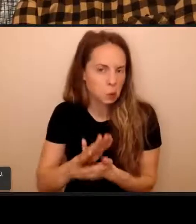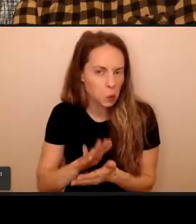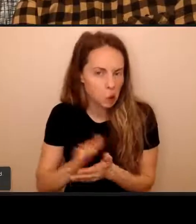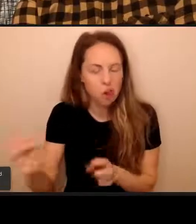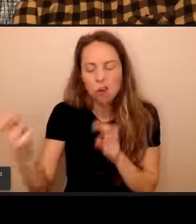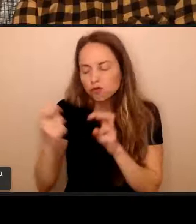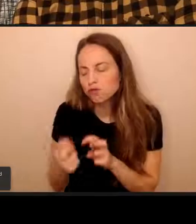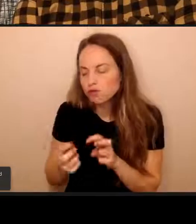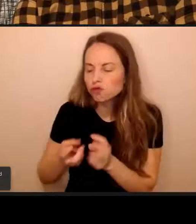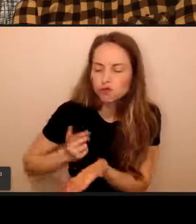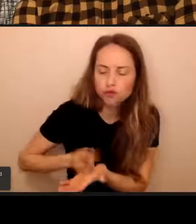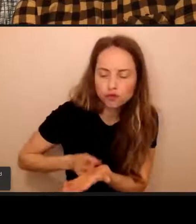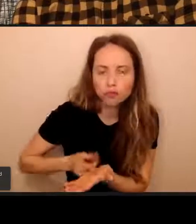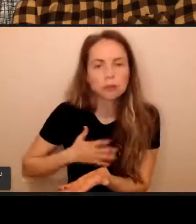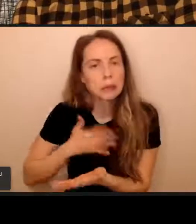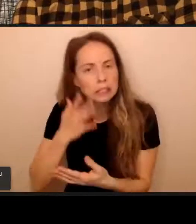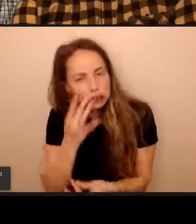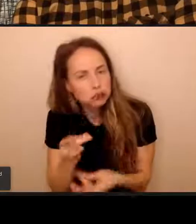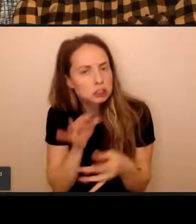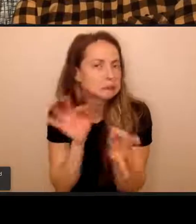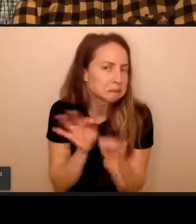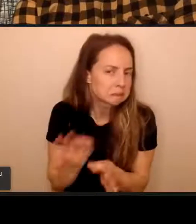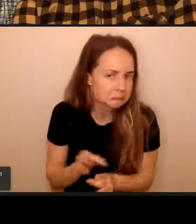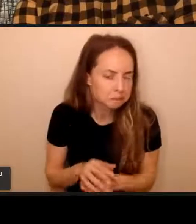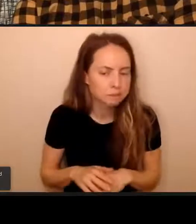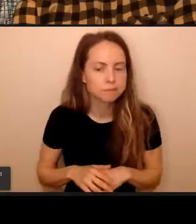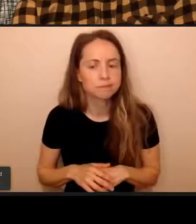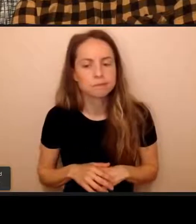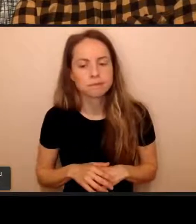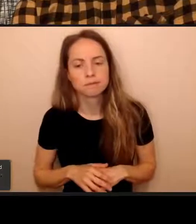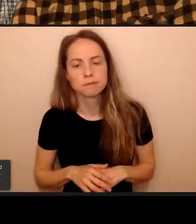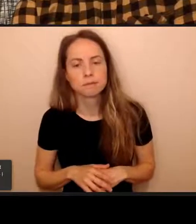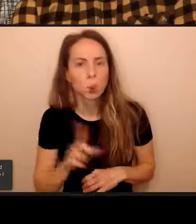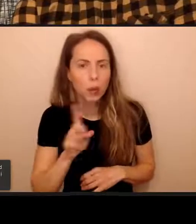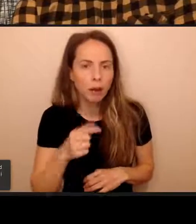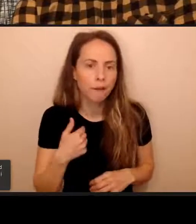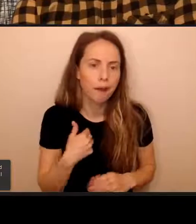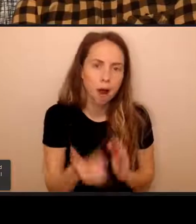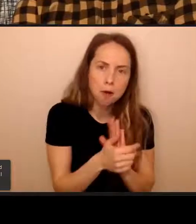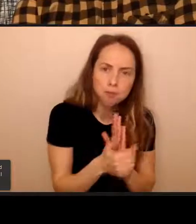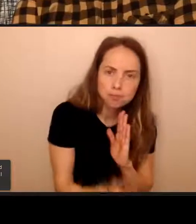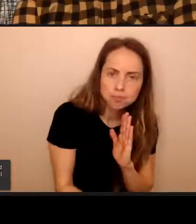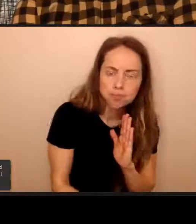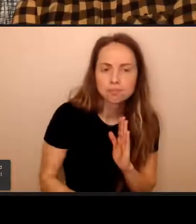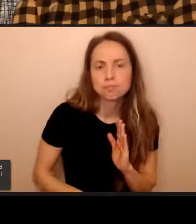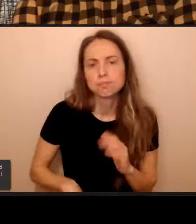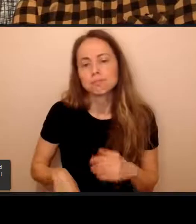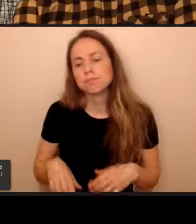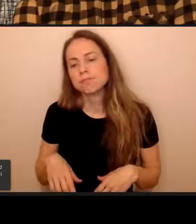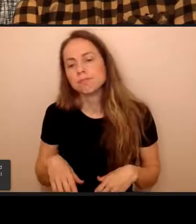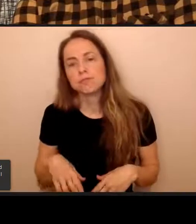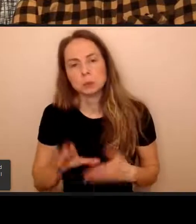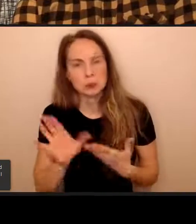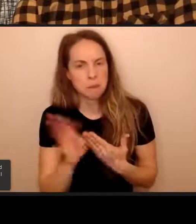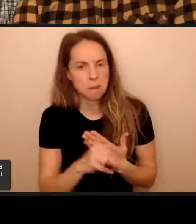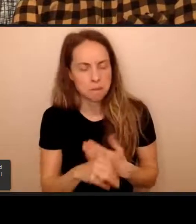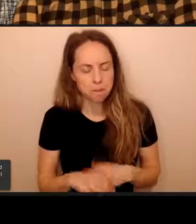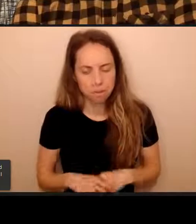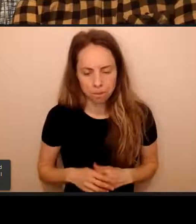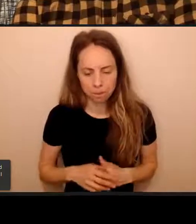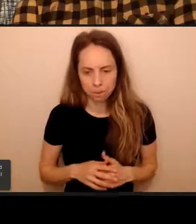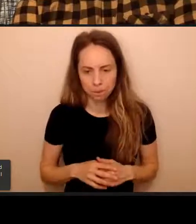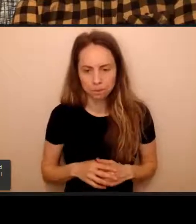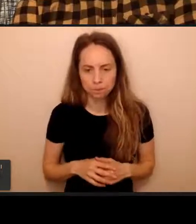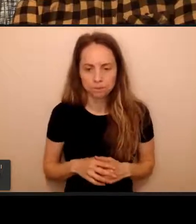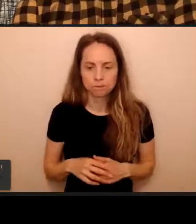about my interests and where I excelled in the curriculum at school. And I